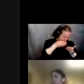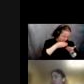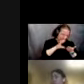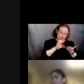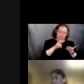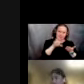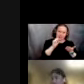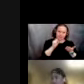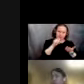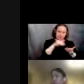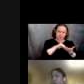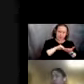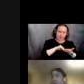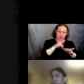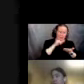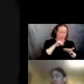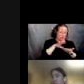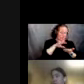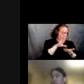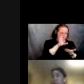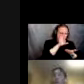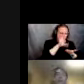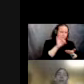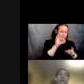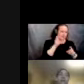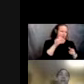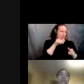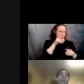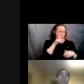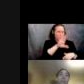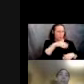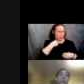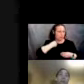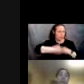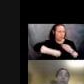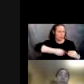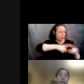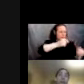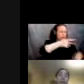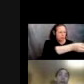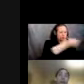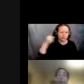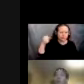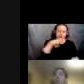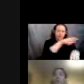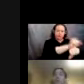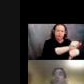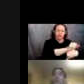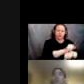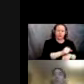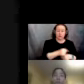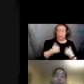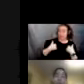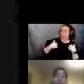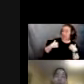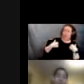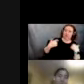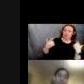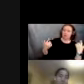out people of Japanese ancestry and arrest people who had no idea that, for example,